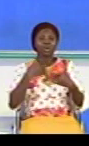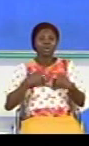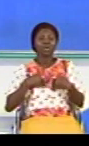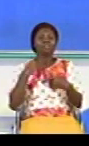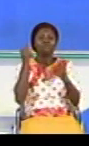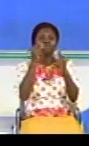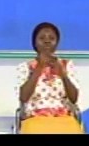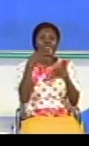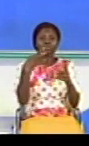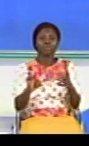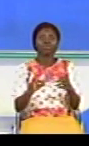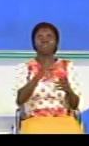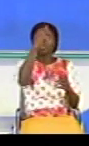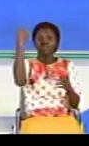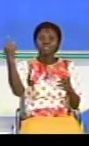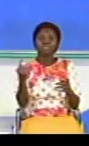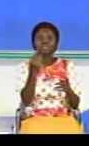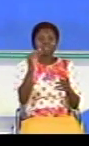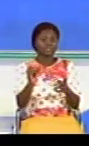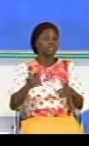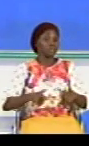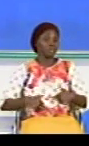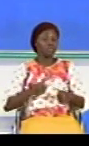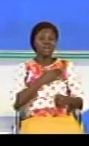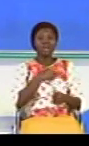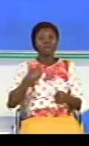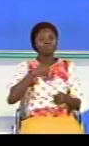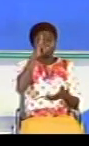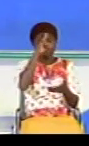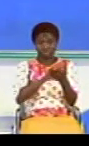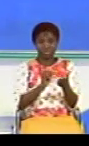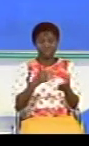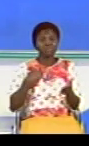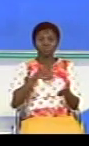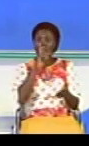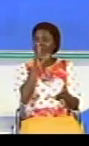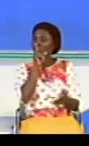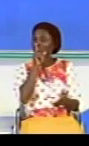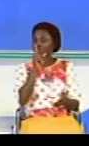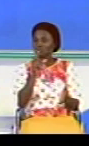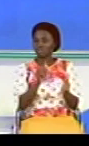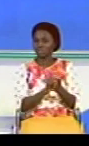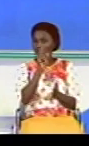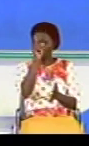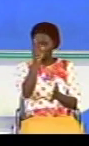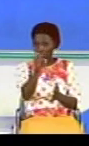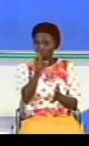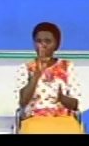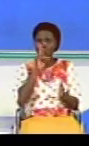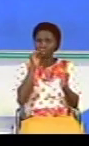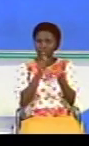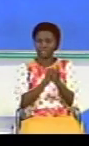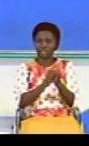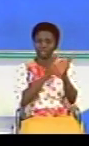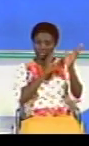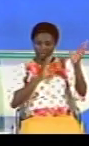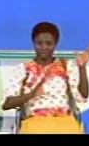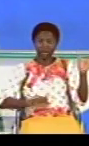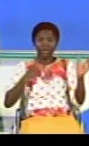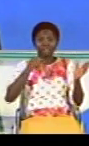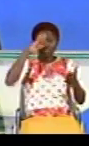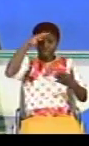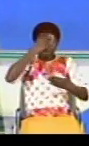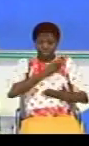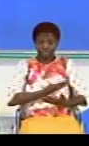we're sure that thou art that Christ, the Son of the living God. And